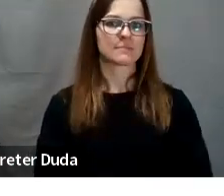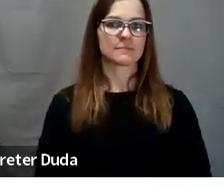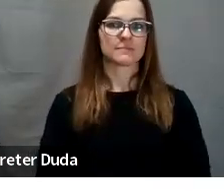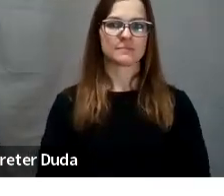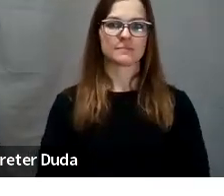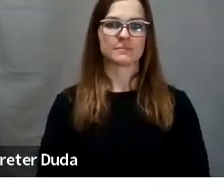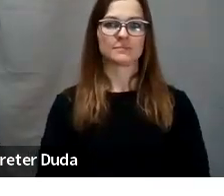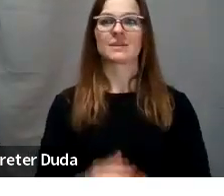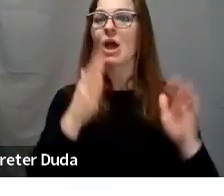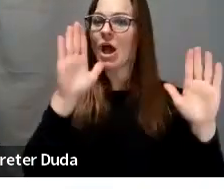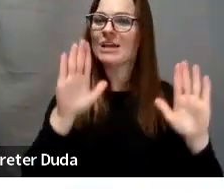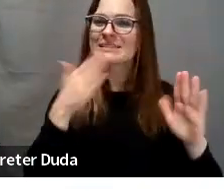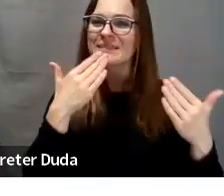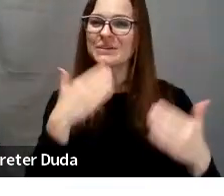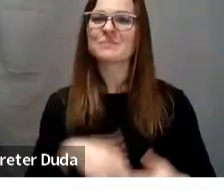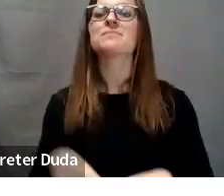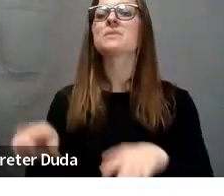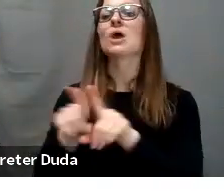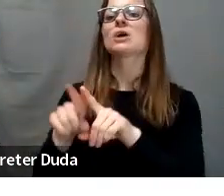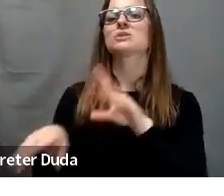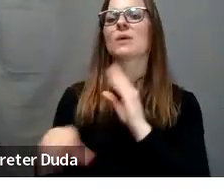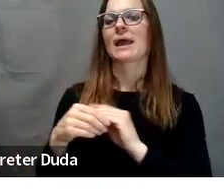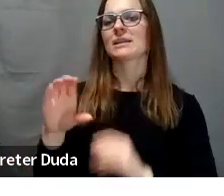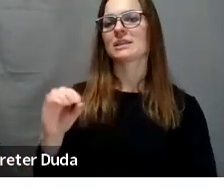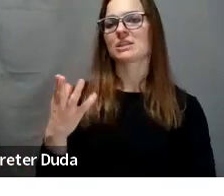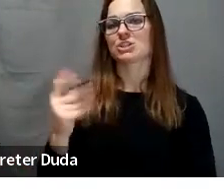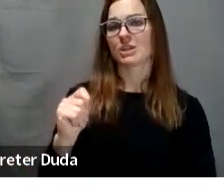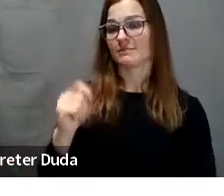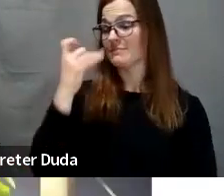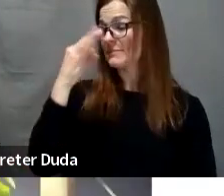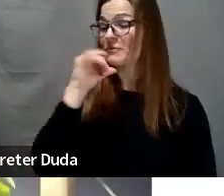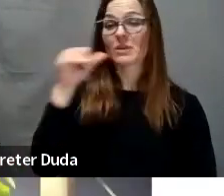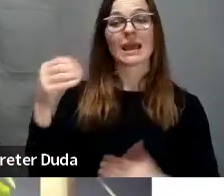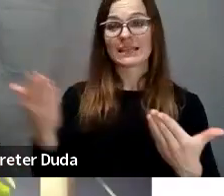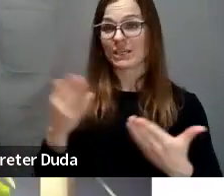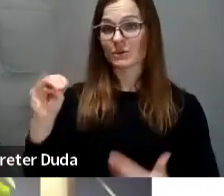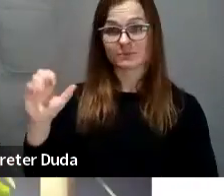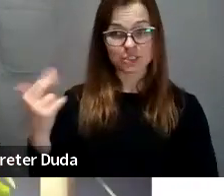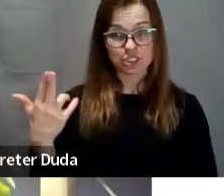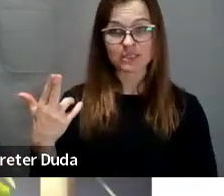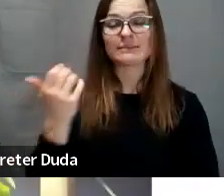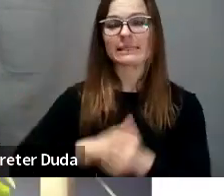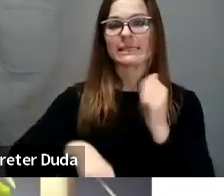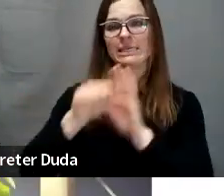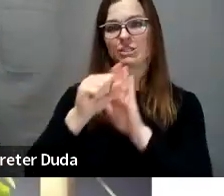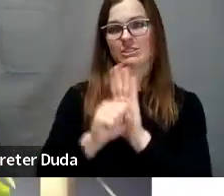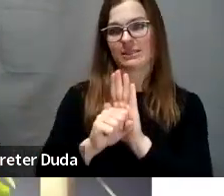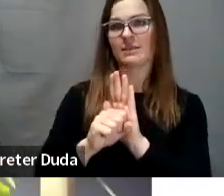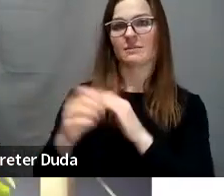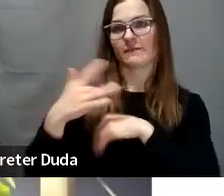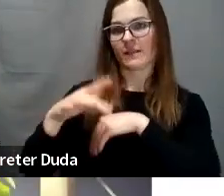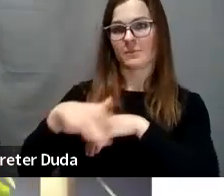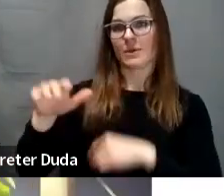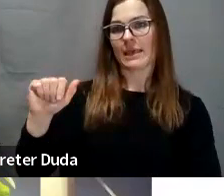She said, awesome, thank you. And then I also put in the chat, if you're not in Michigan, every state does have an AT program and they may